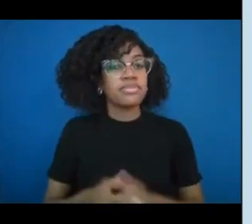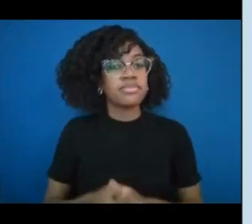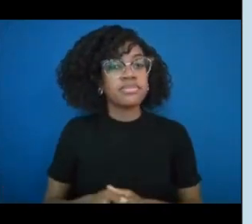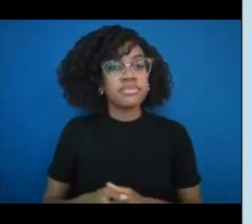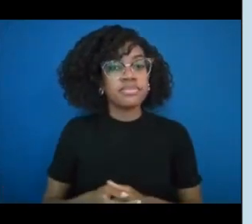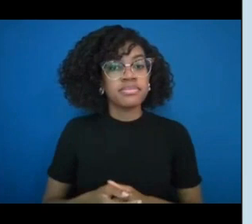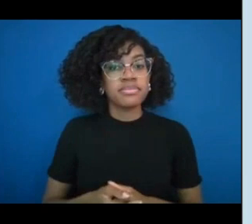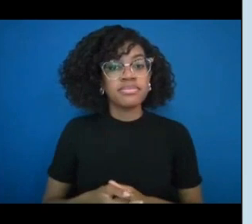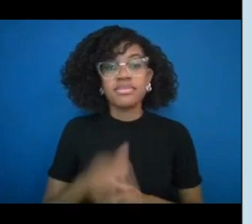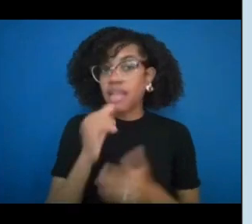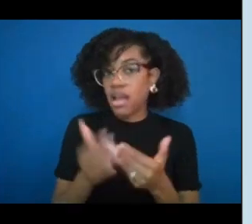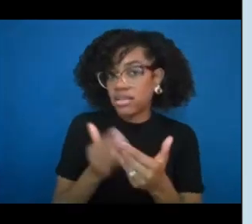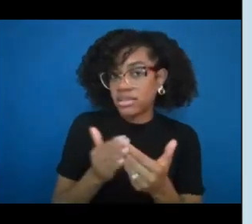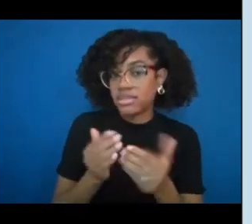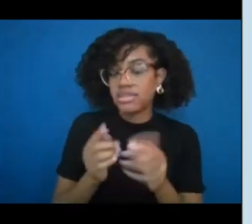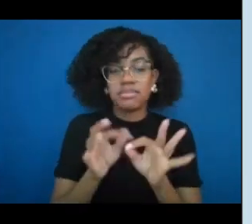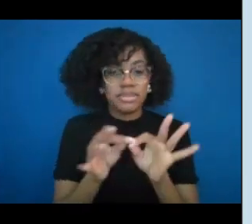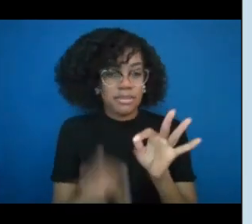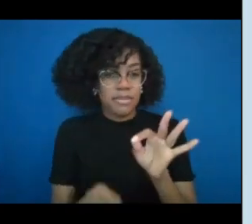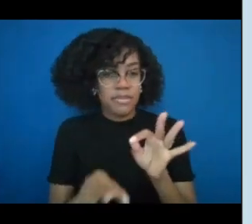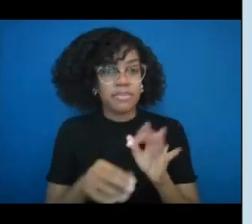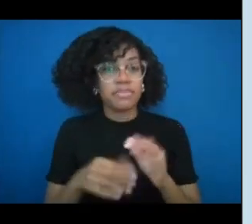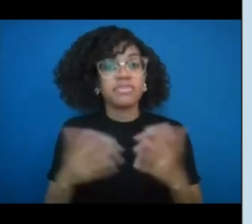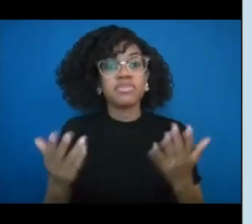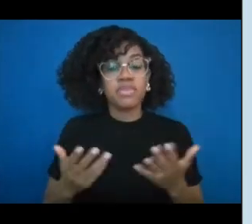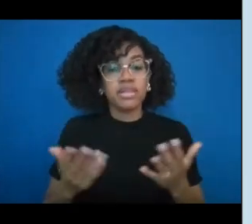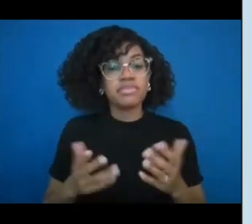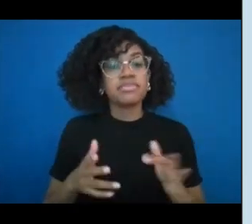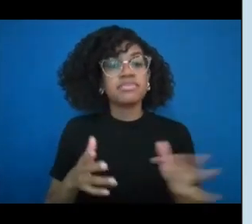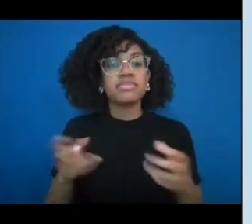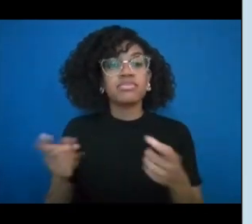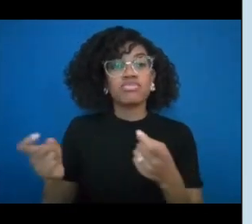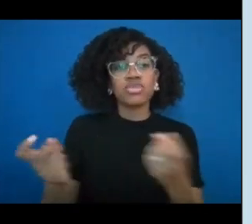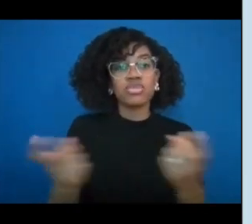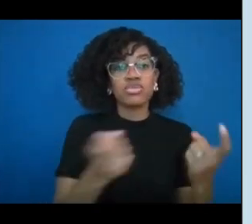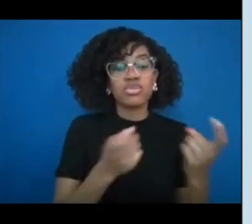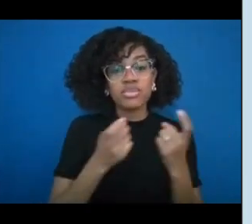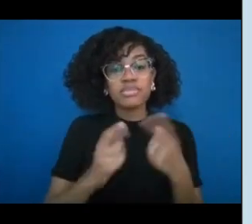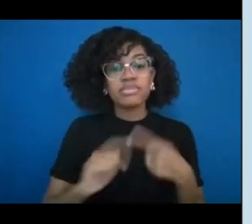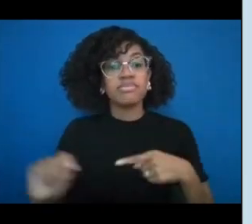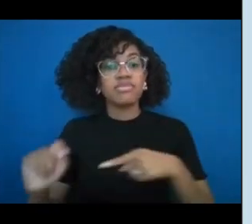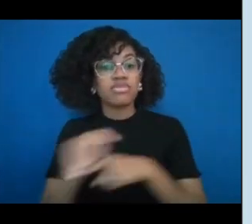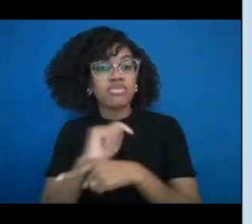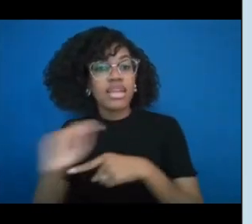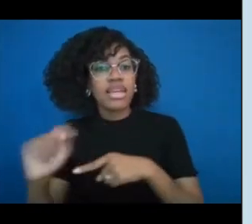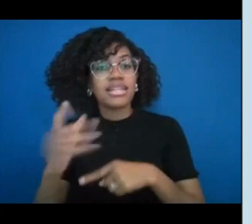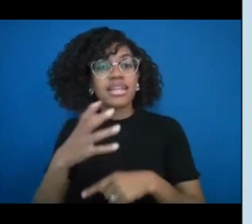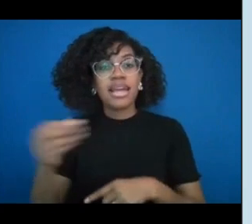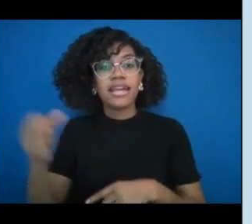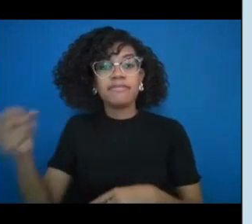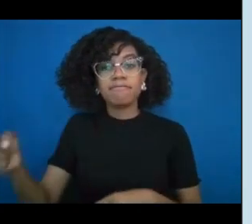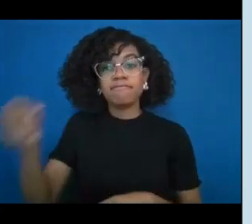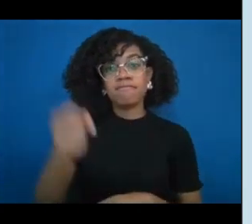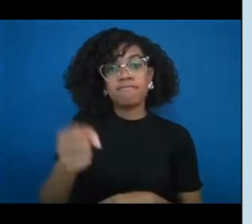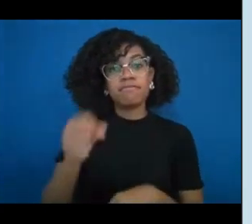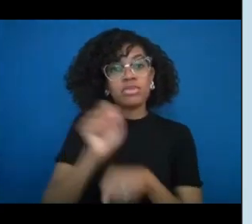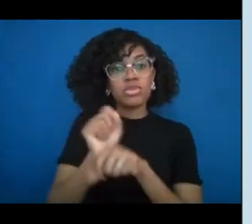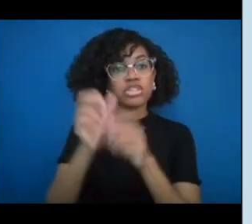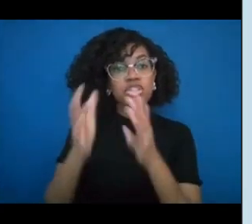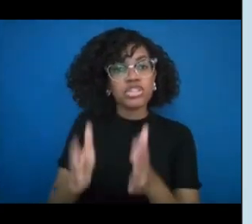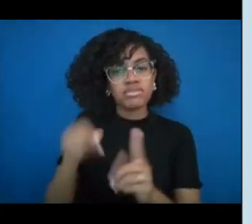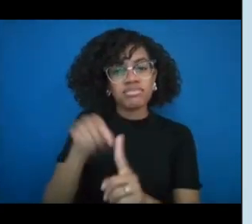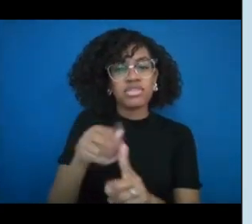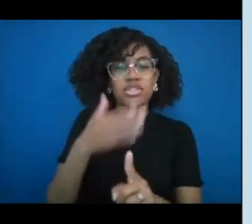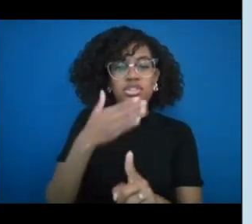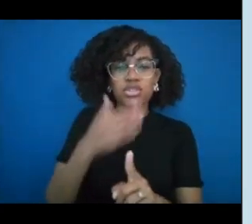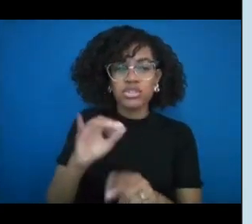Not an easy goal, but a simple one. And that is to recruit, train, and place workers in good jobs that enhance